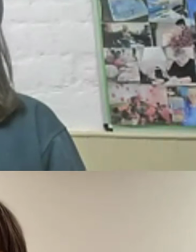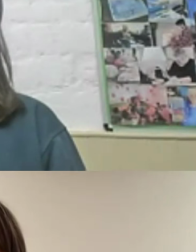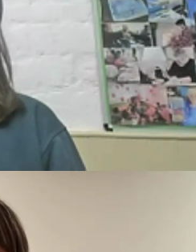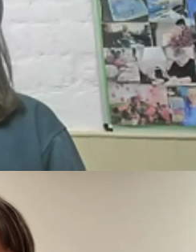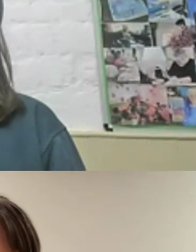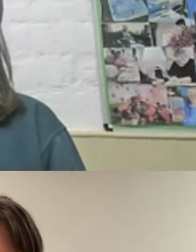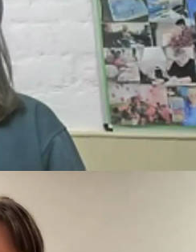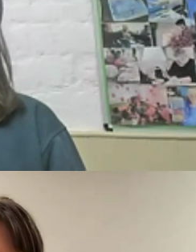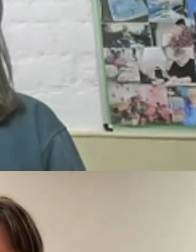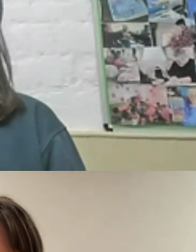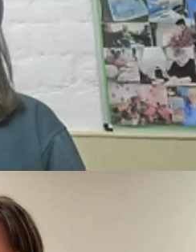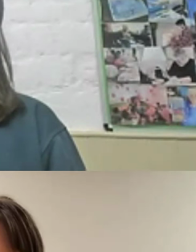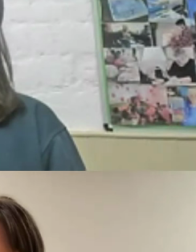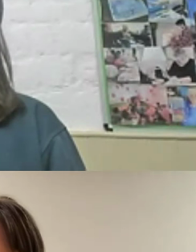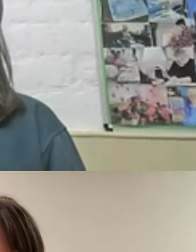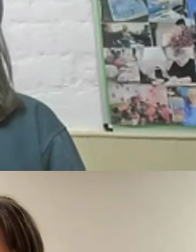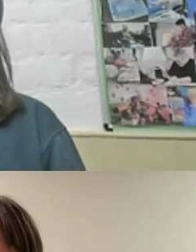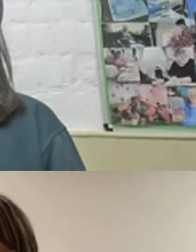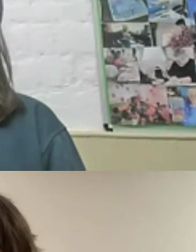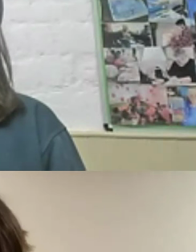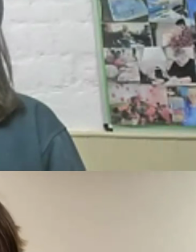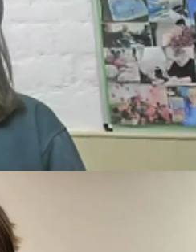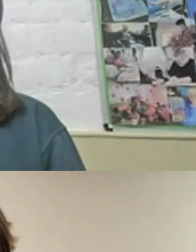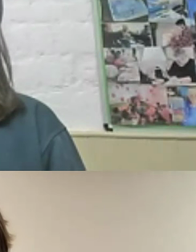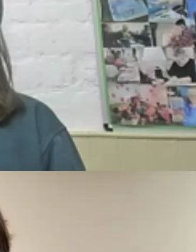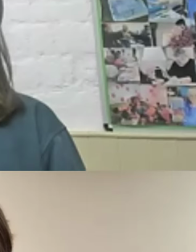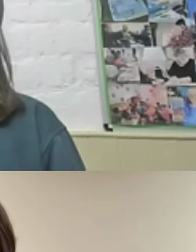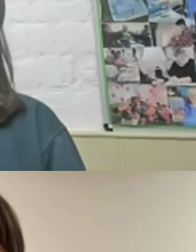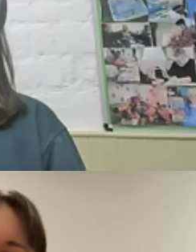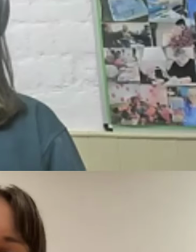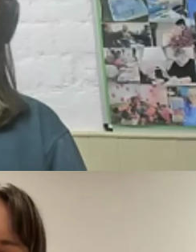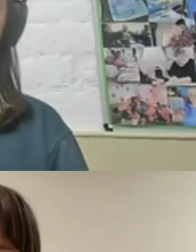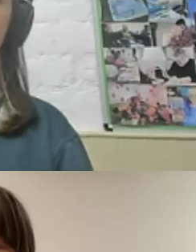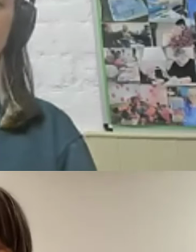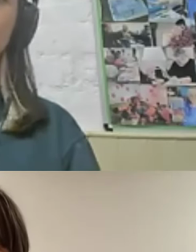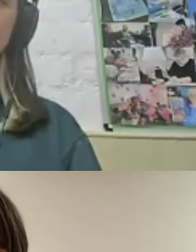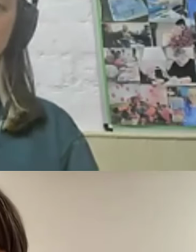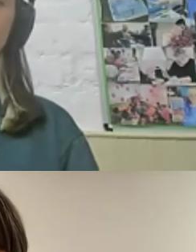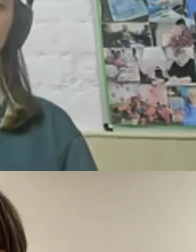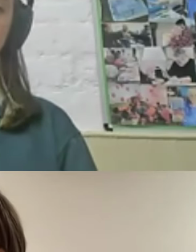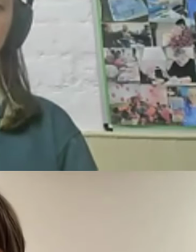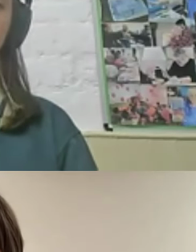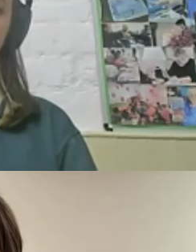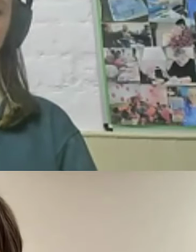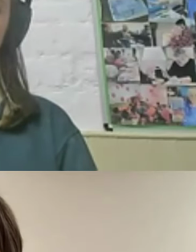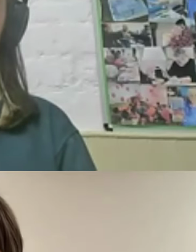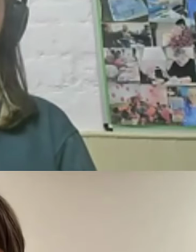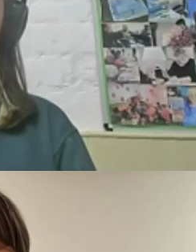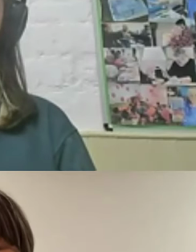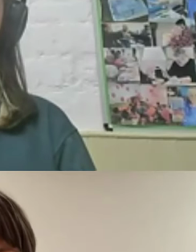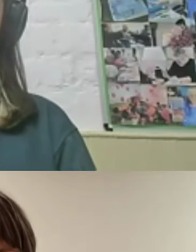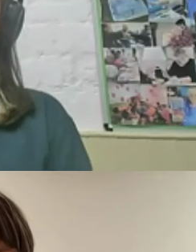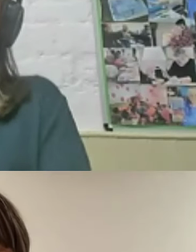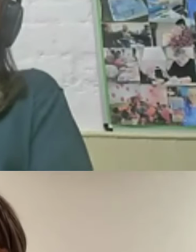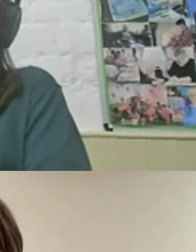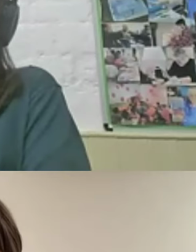think there's some really good key point questions there, and certainly that's been raised in the chat, which I know that Kate is going to come to in a moment. So if you